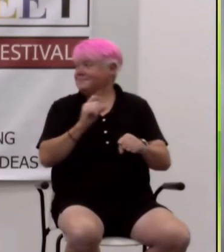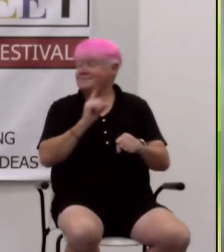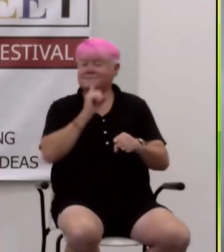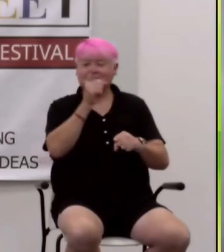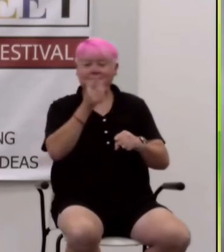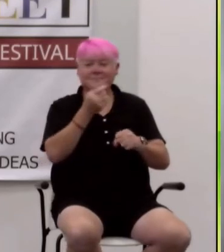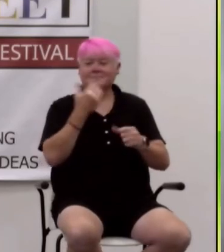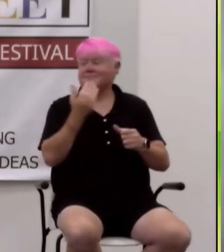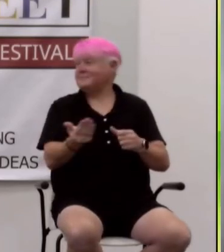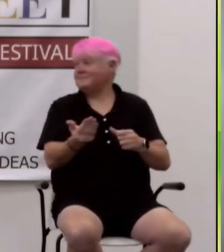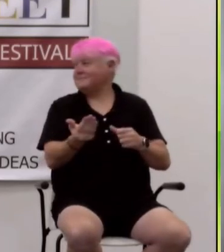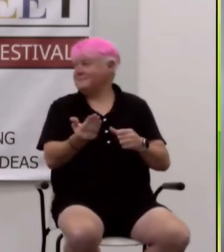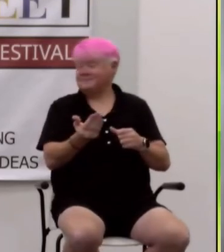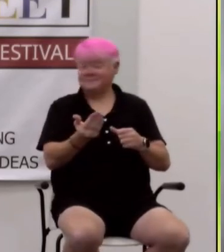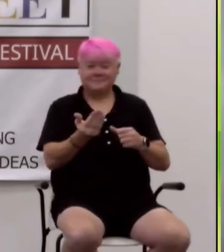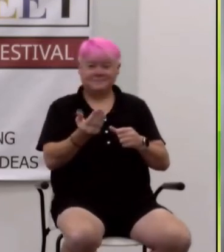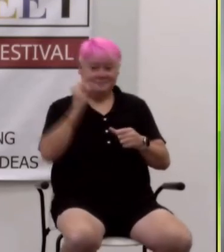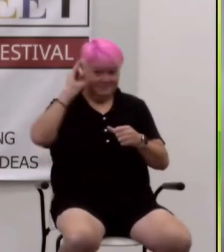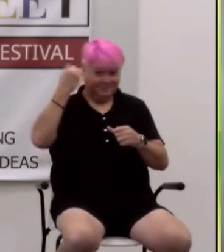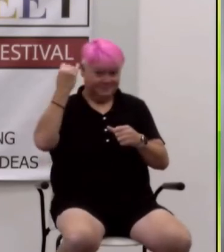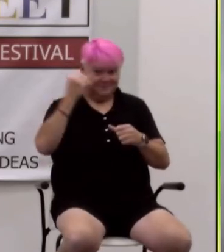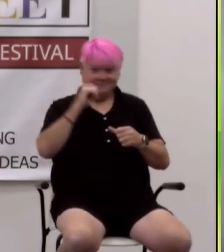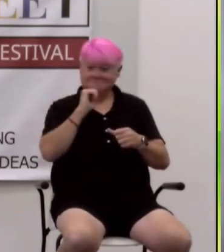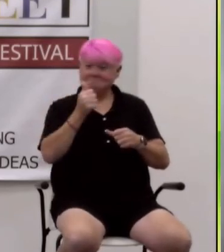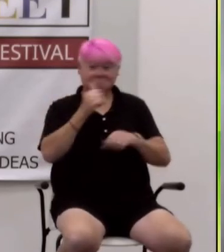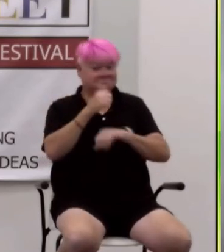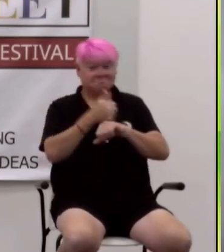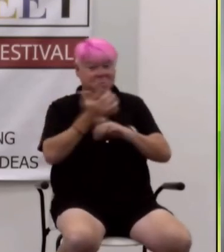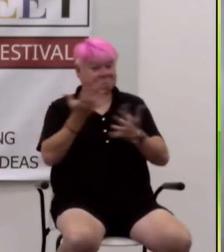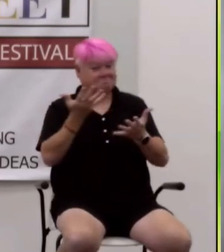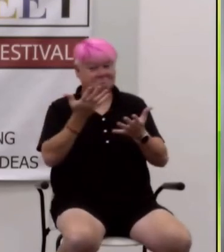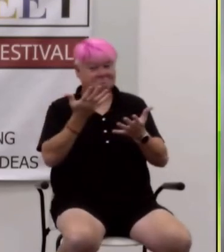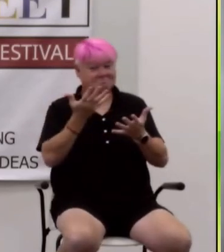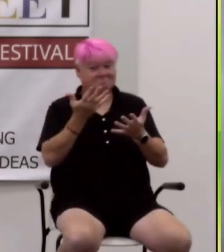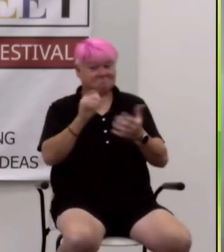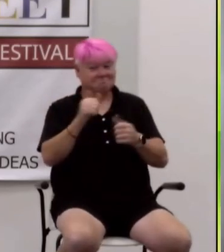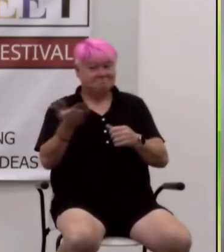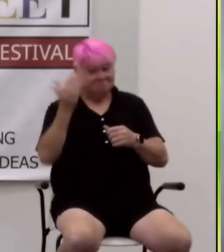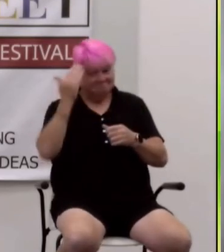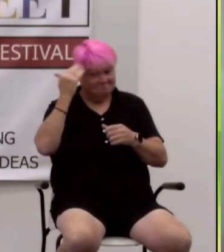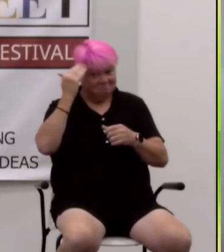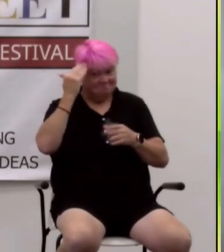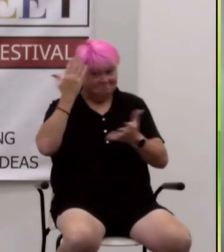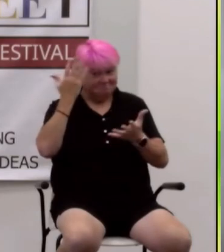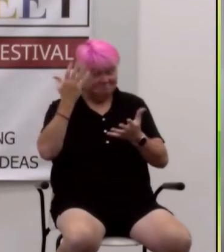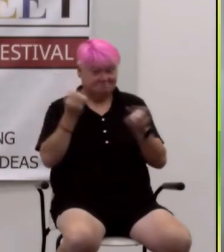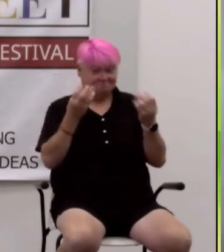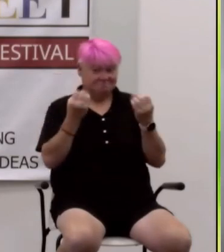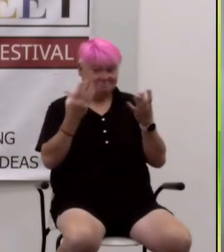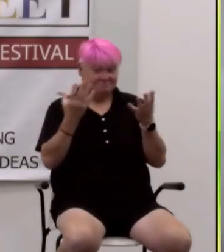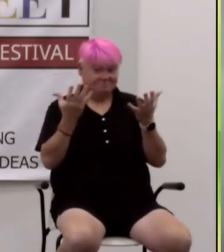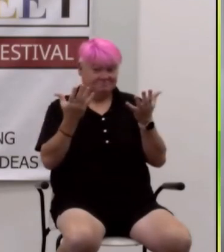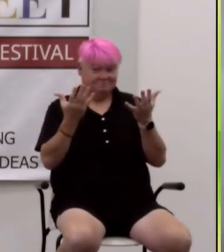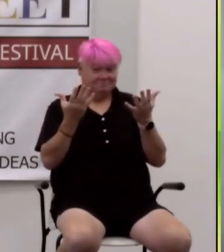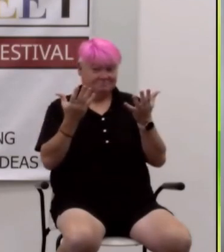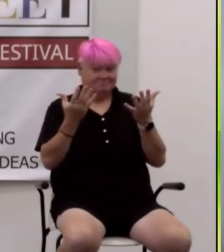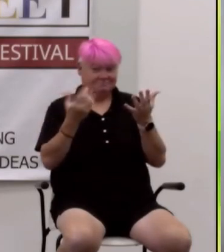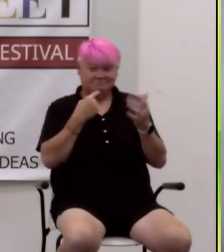you. No, Jack is not based on anyone except in so much as I